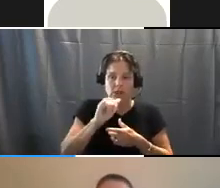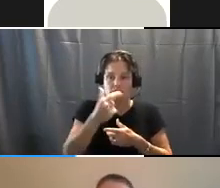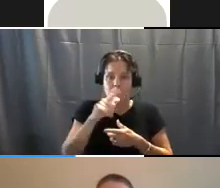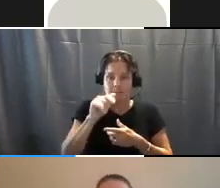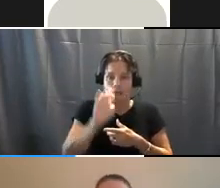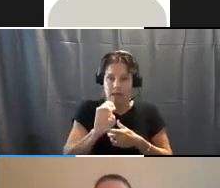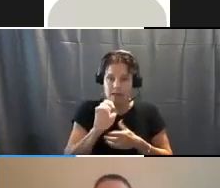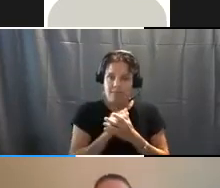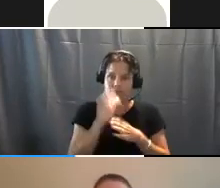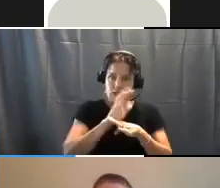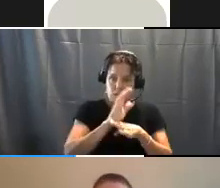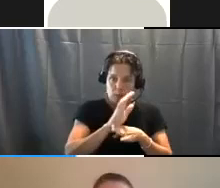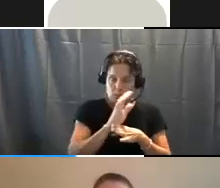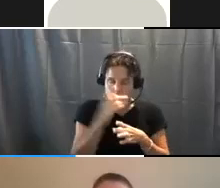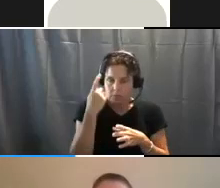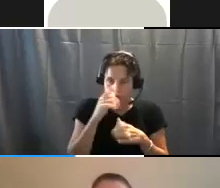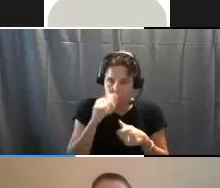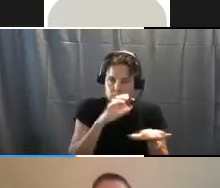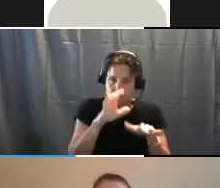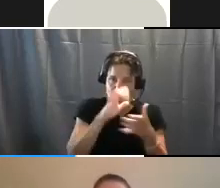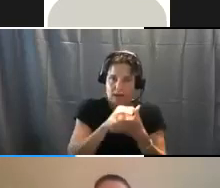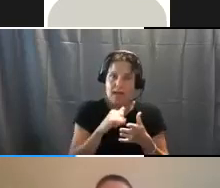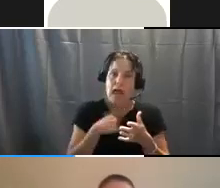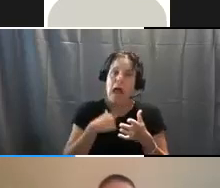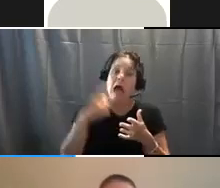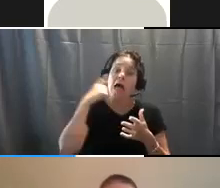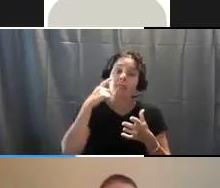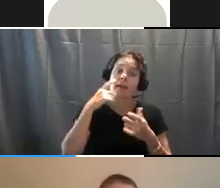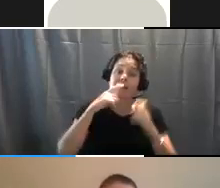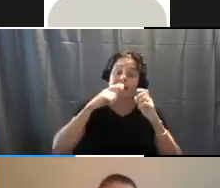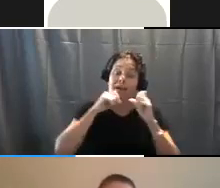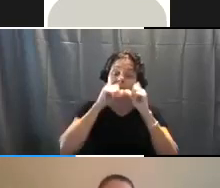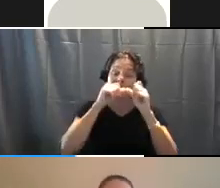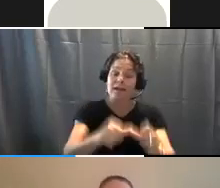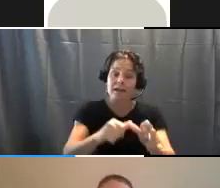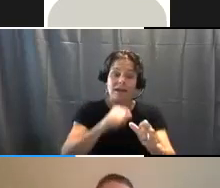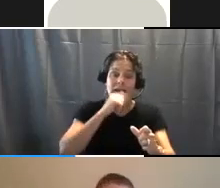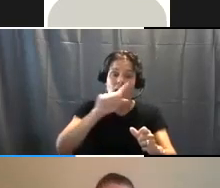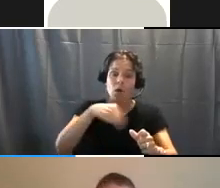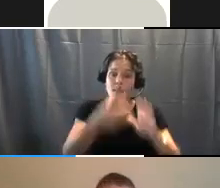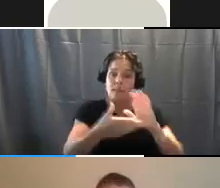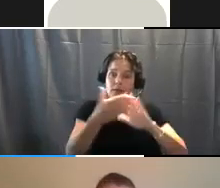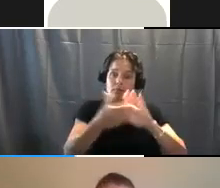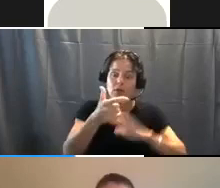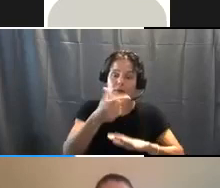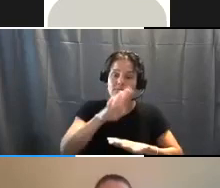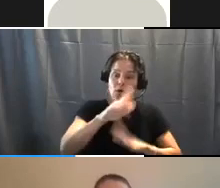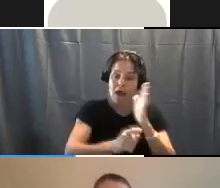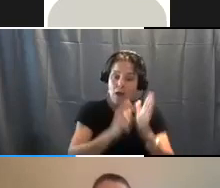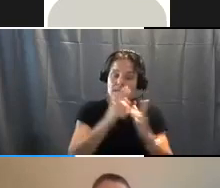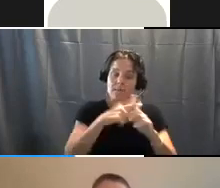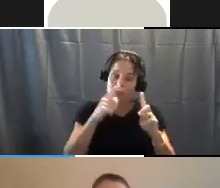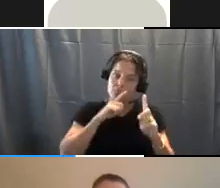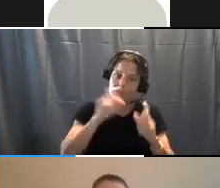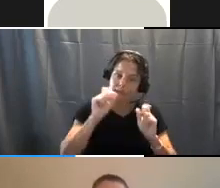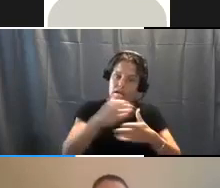also recommend always extending the life of your live content past the 24-hour mark by sharing the video after. On